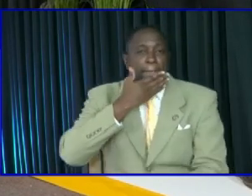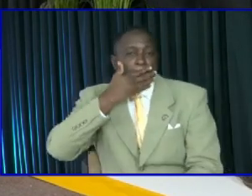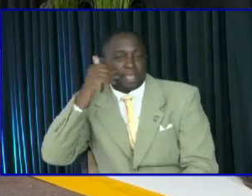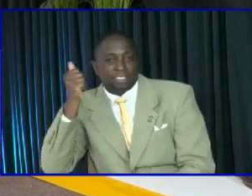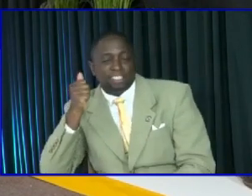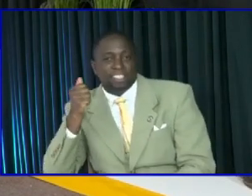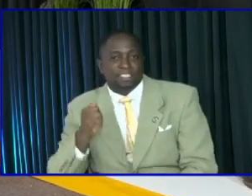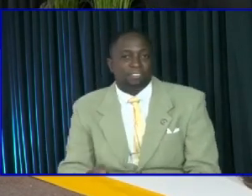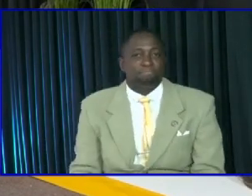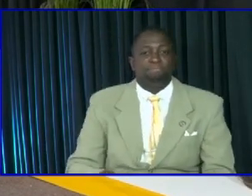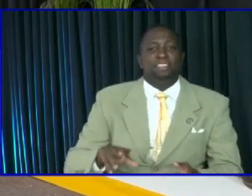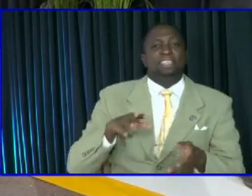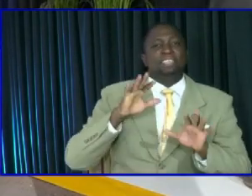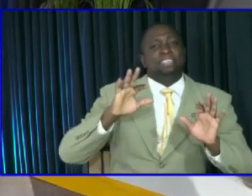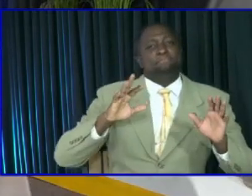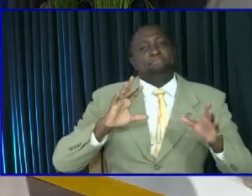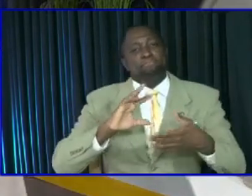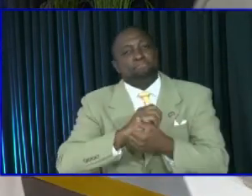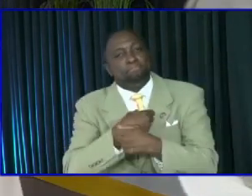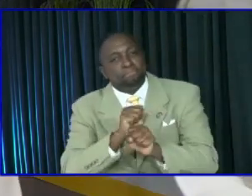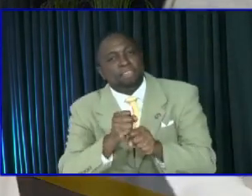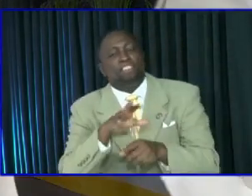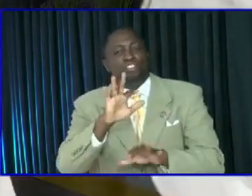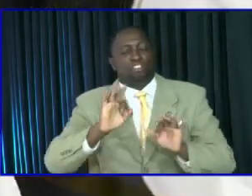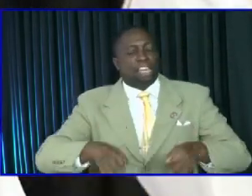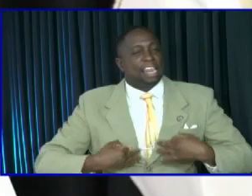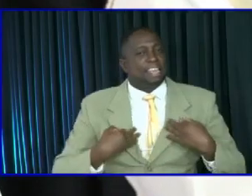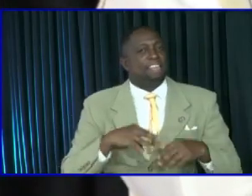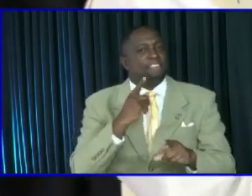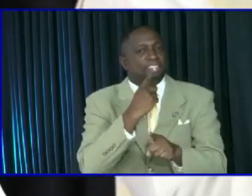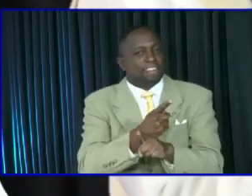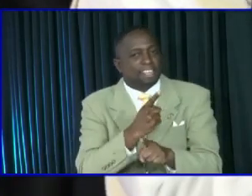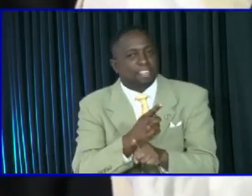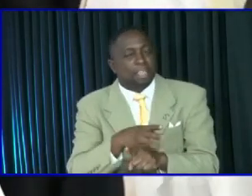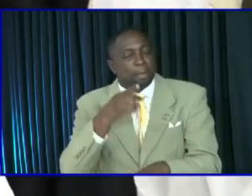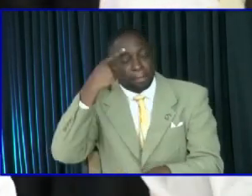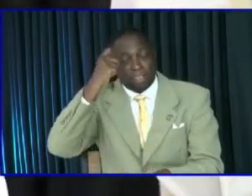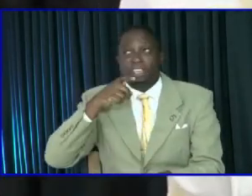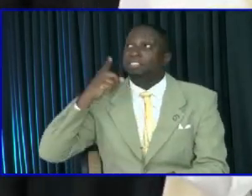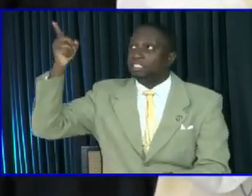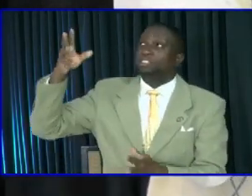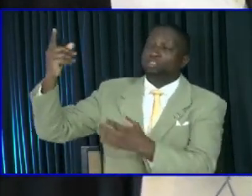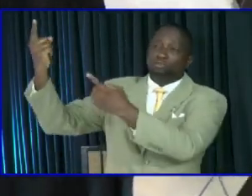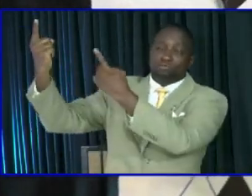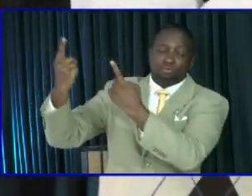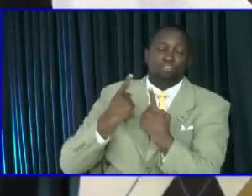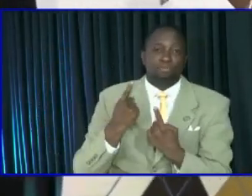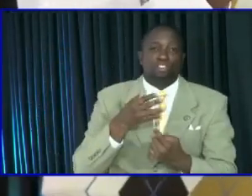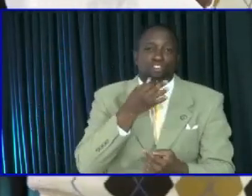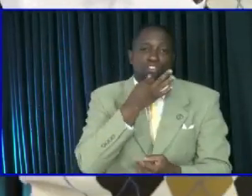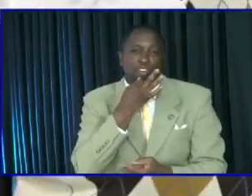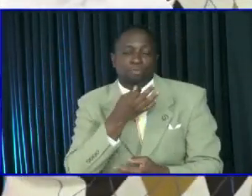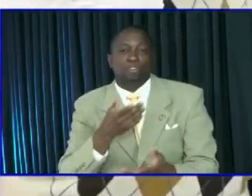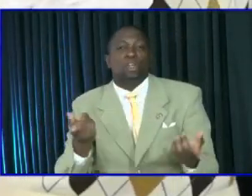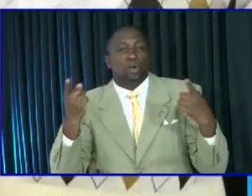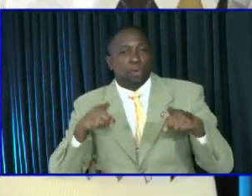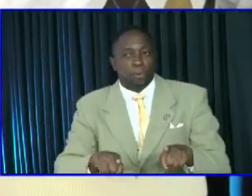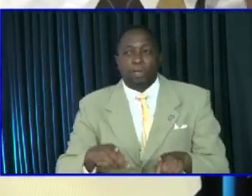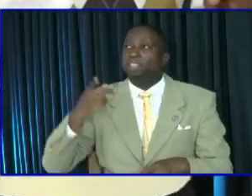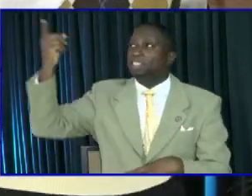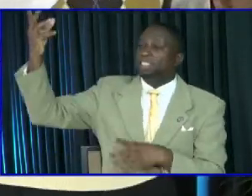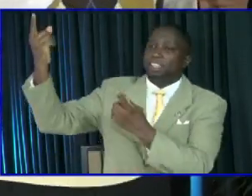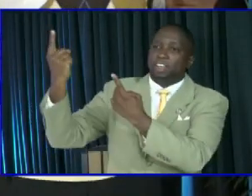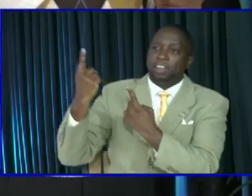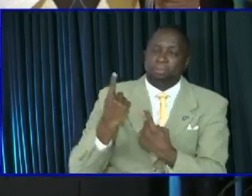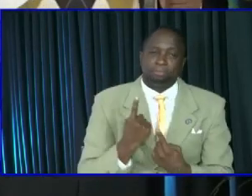in order, maybe coming soon. It's like a hell and bomb when he comes,